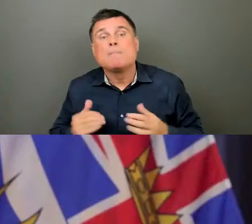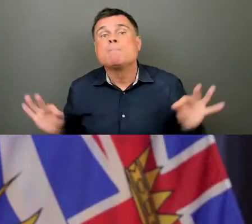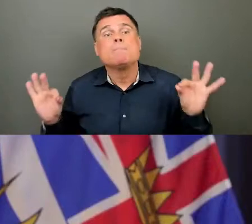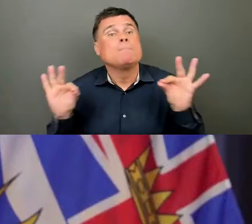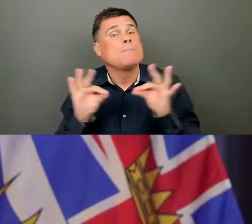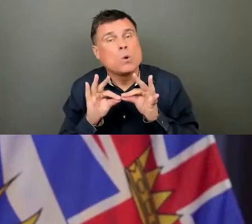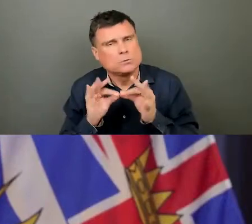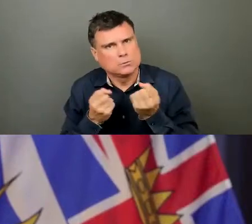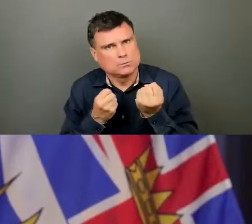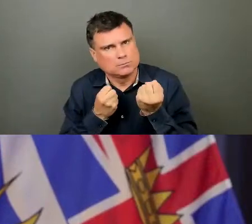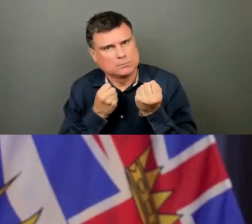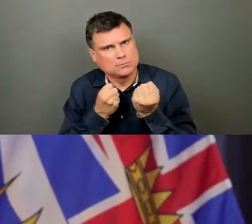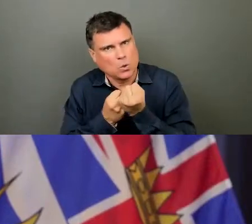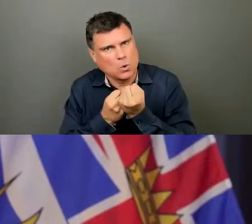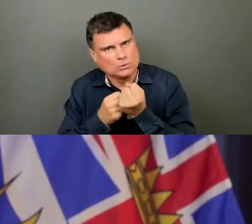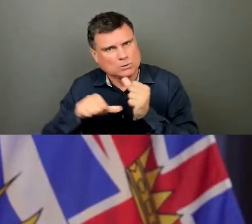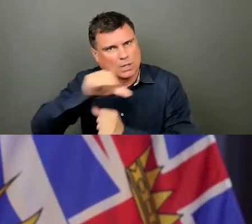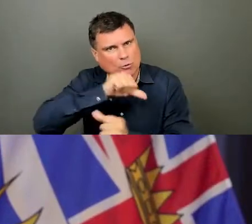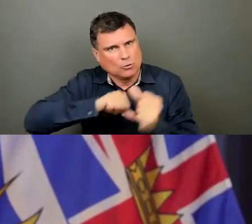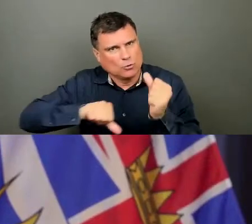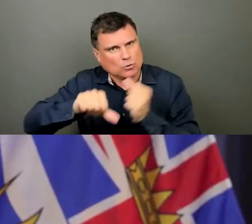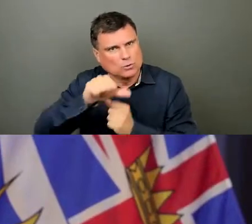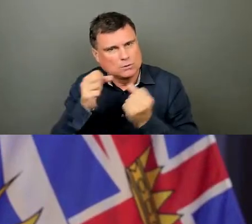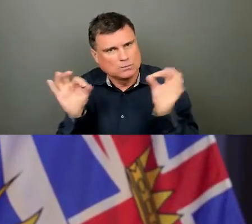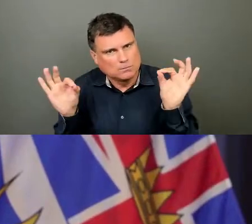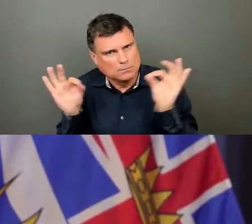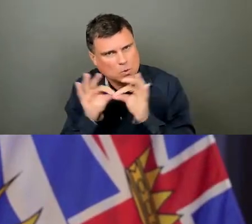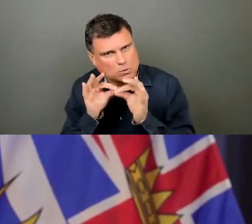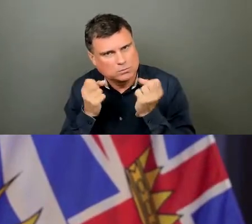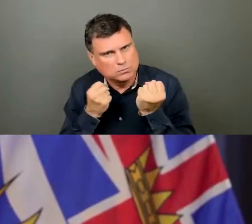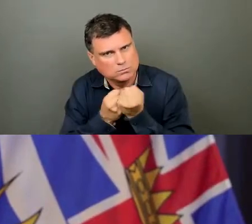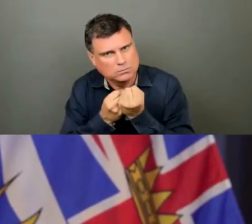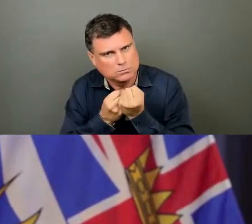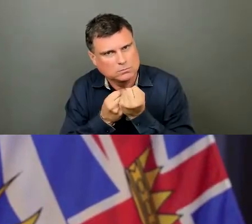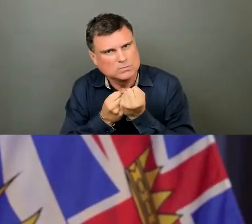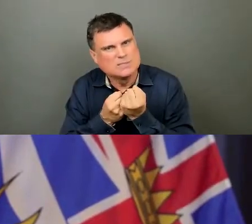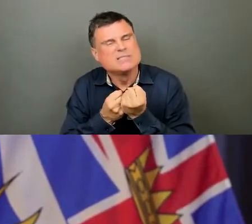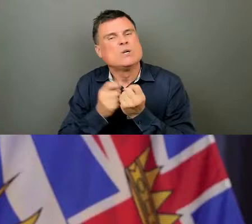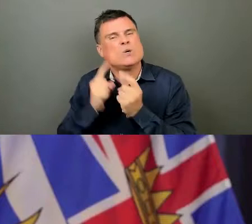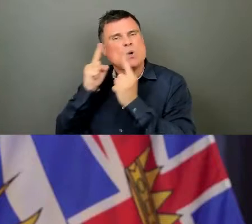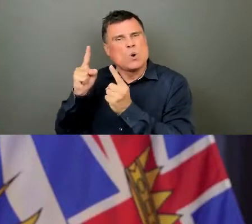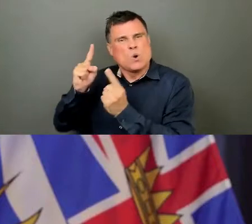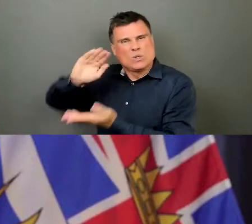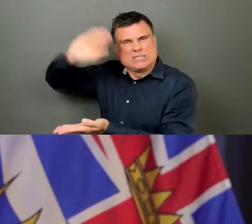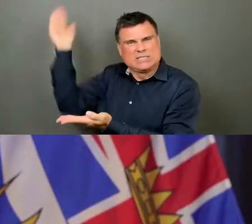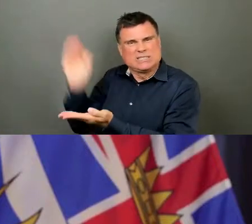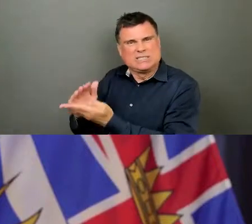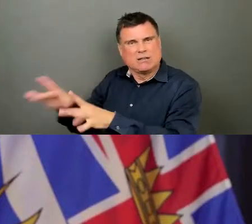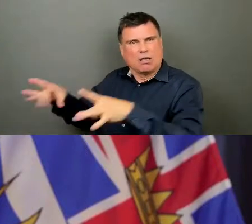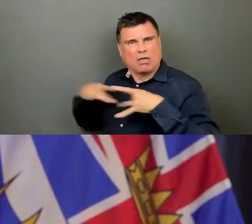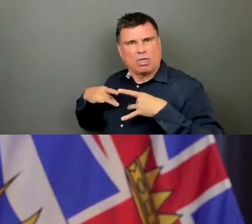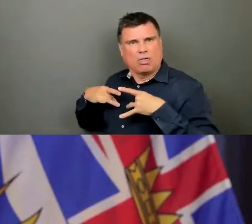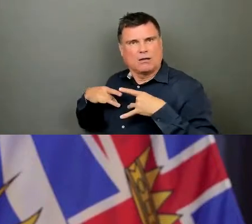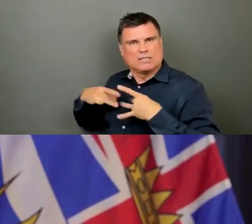need to all take to reduce the transmission of COVID-19. But what is centrally important is that the